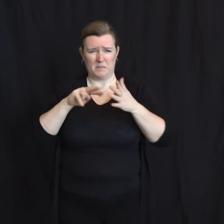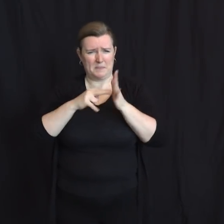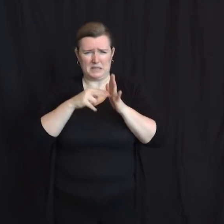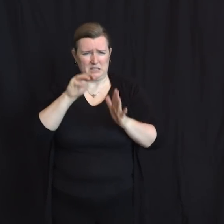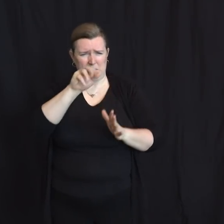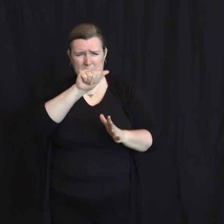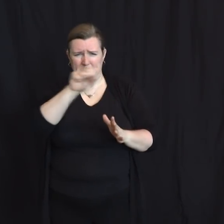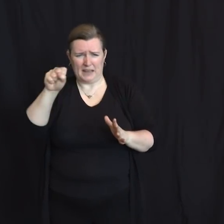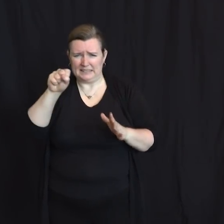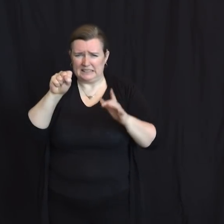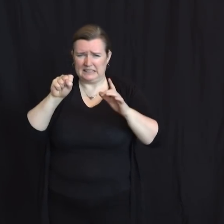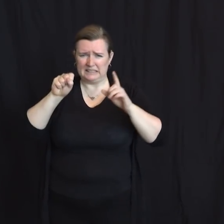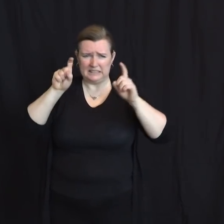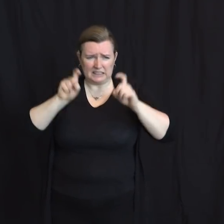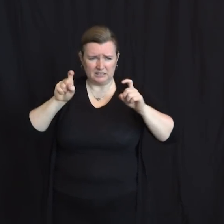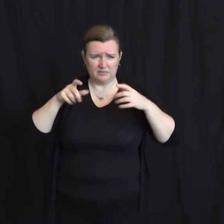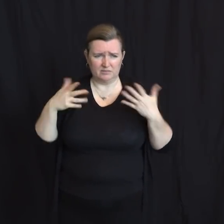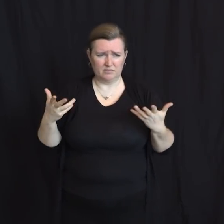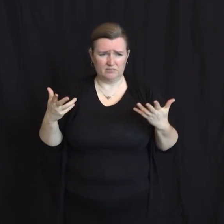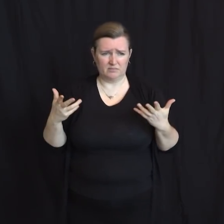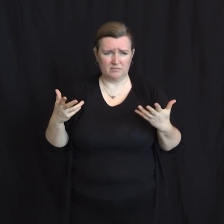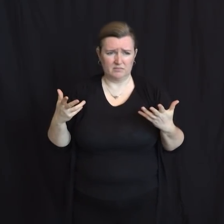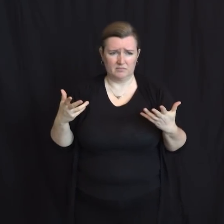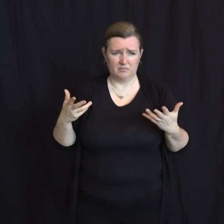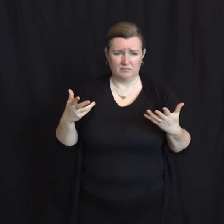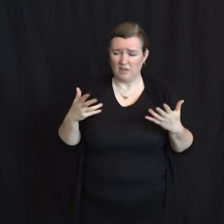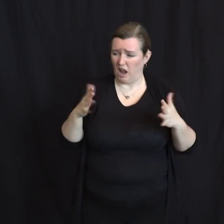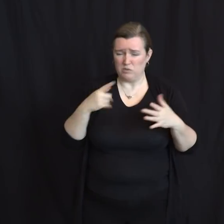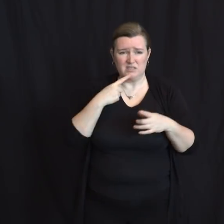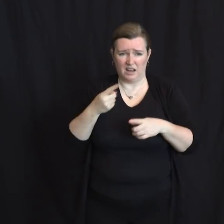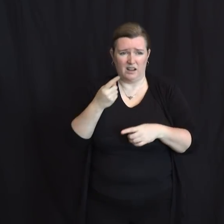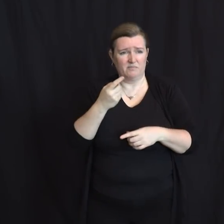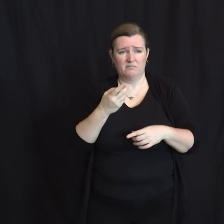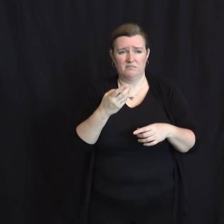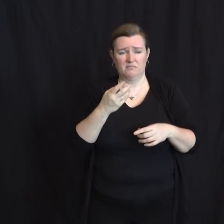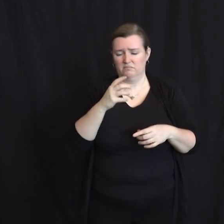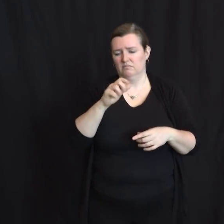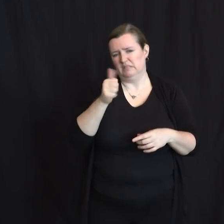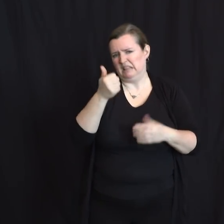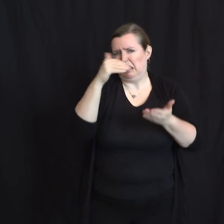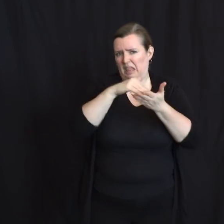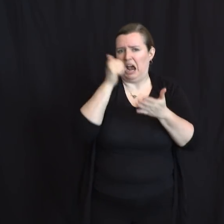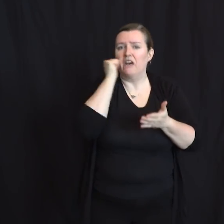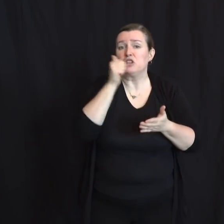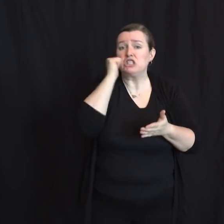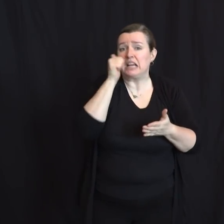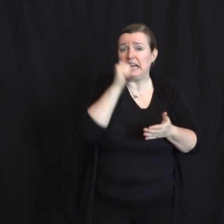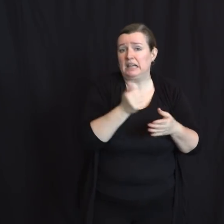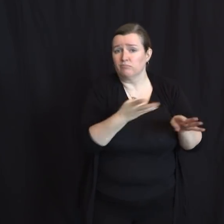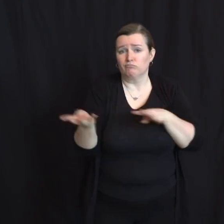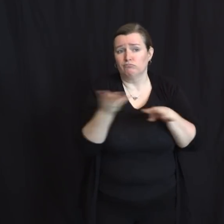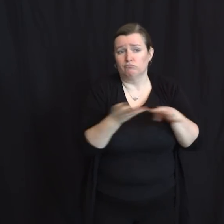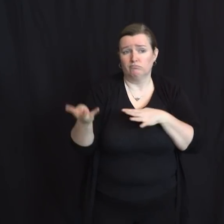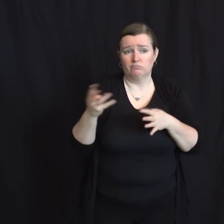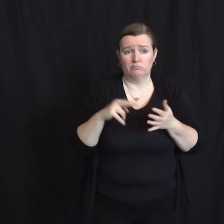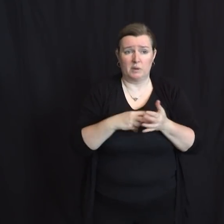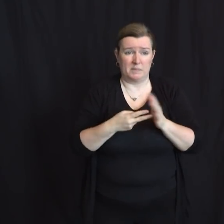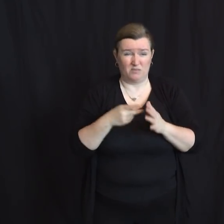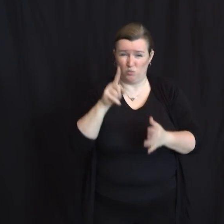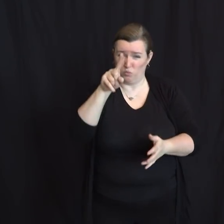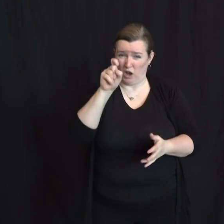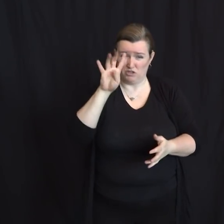Brian just said was 10,000 tests a day, and that's a pretty good start. That's 140K a